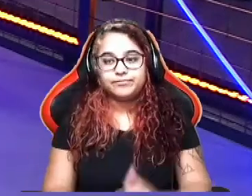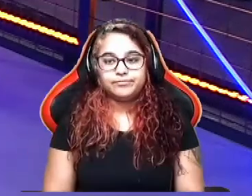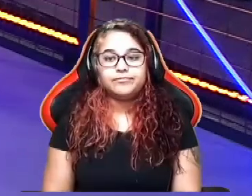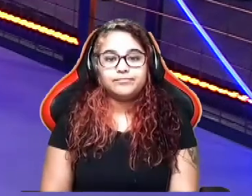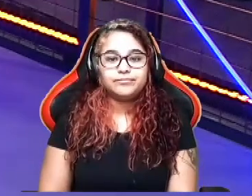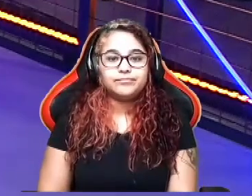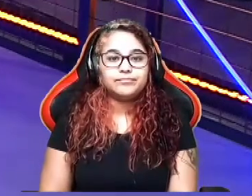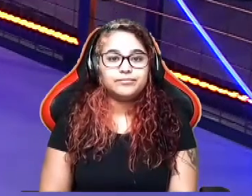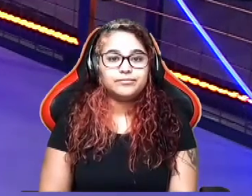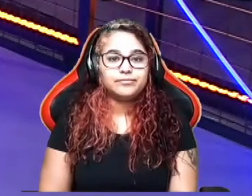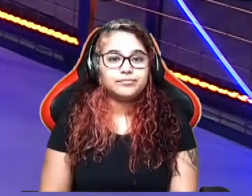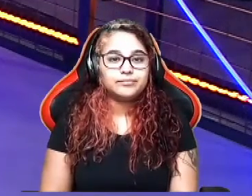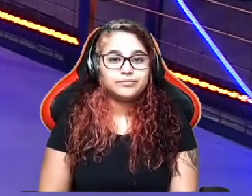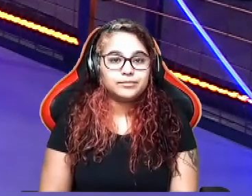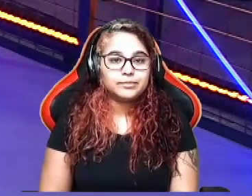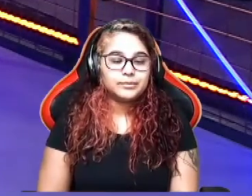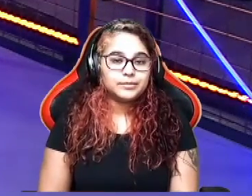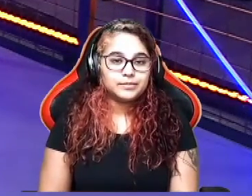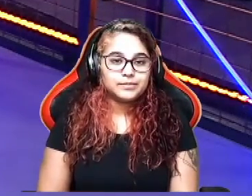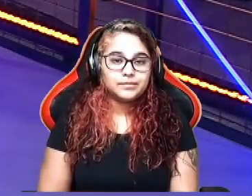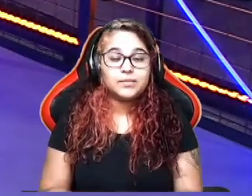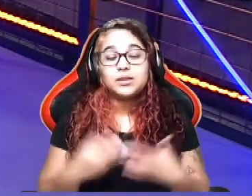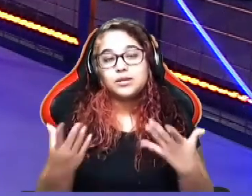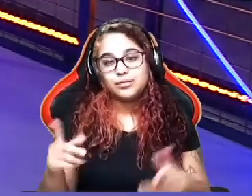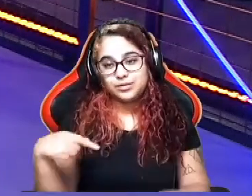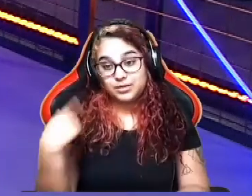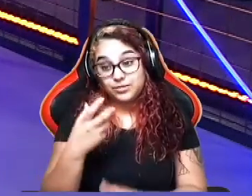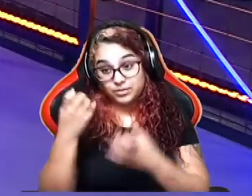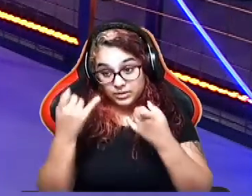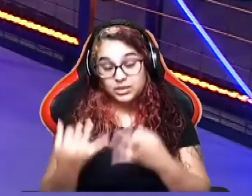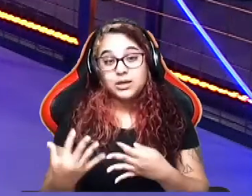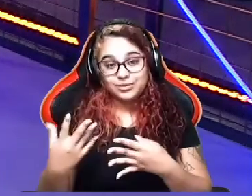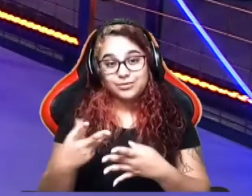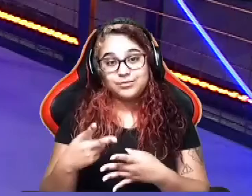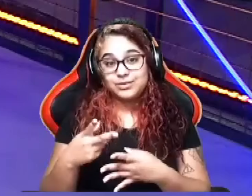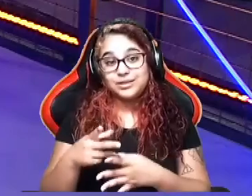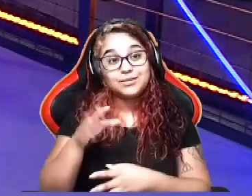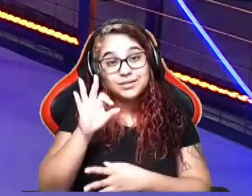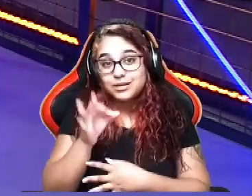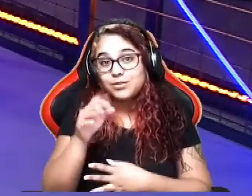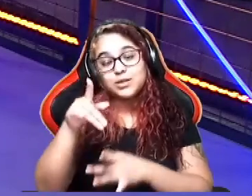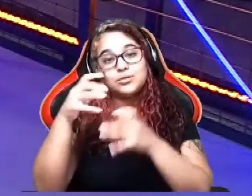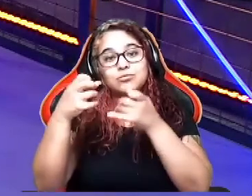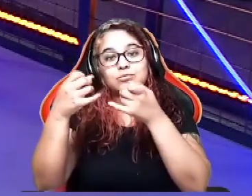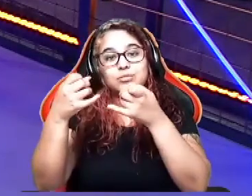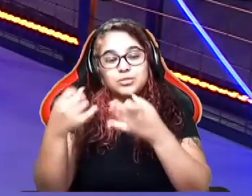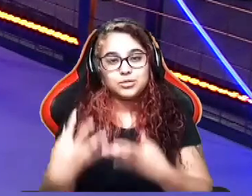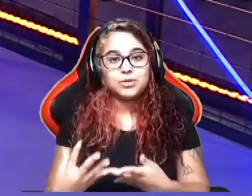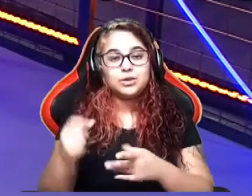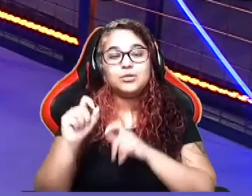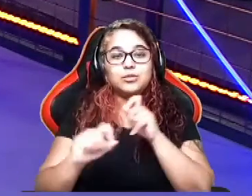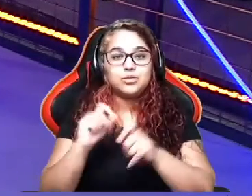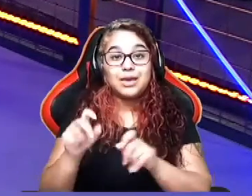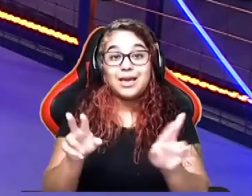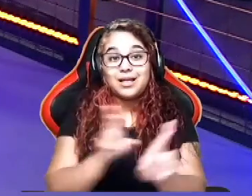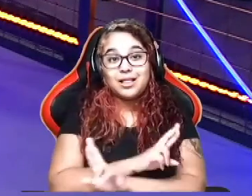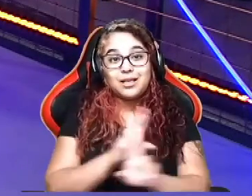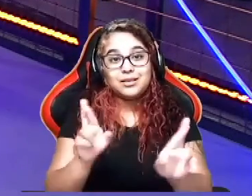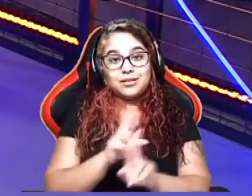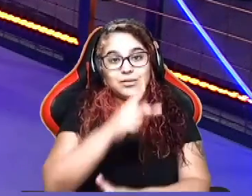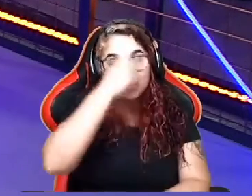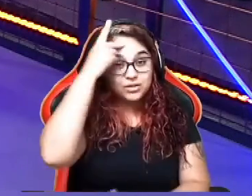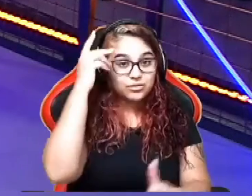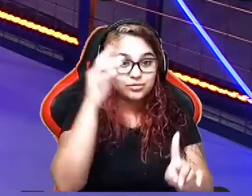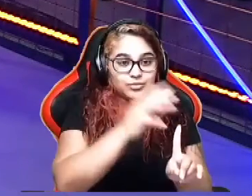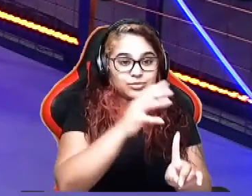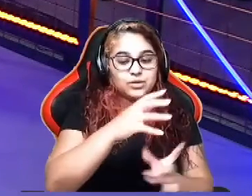many factors. Bom, a gente estava falando justamente Anyways, we were essas talking about influenciadores the e relationship between influencers. influencers and the